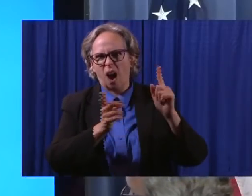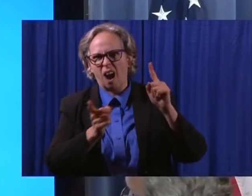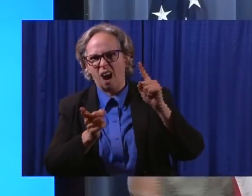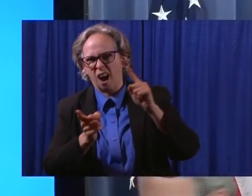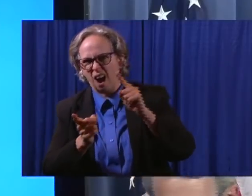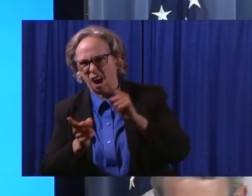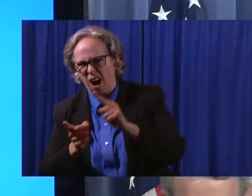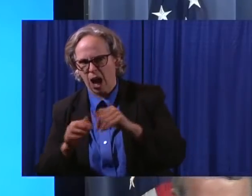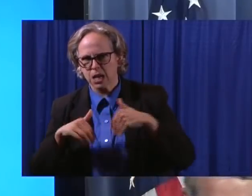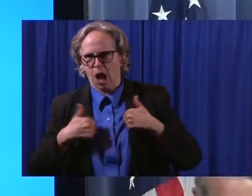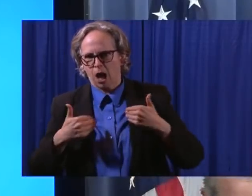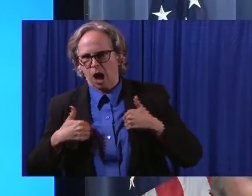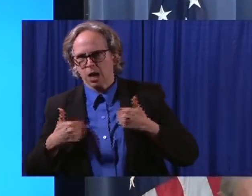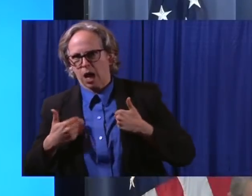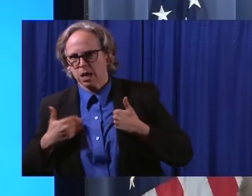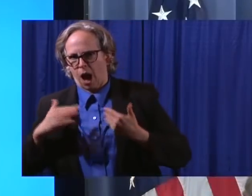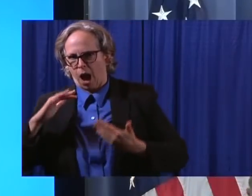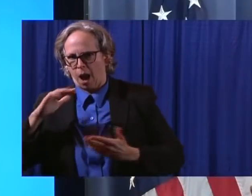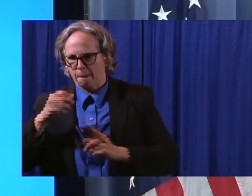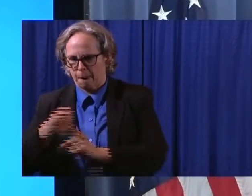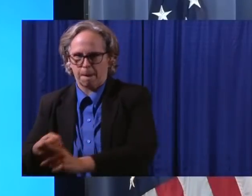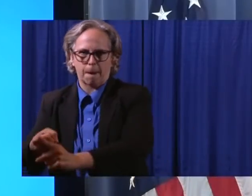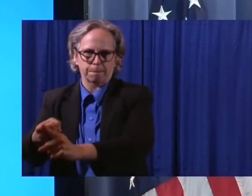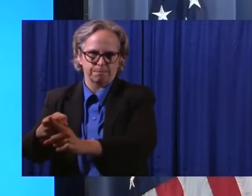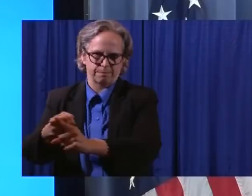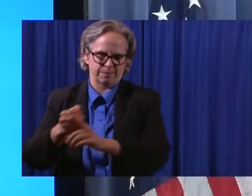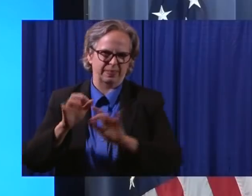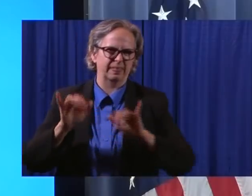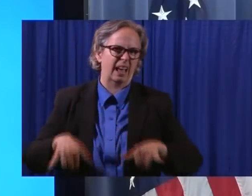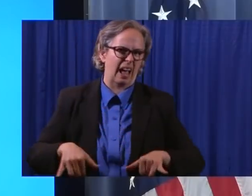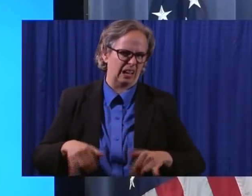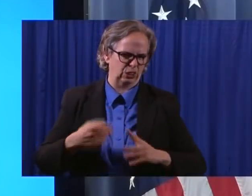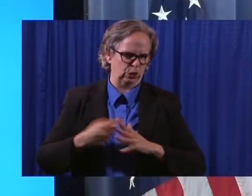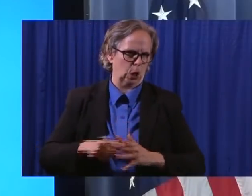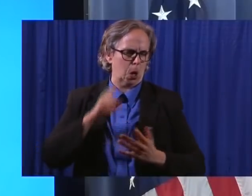couple of months. So the average age of the people who are testing.